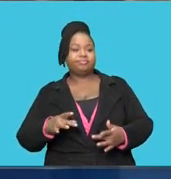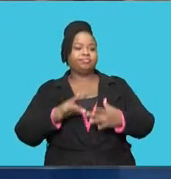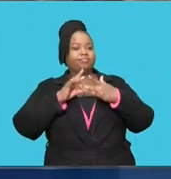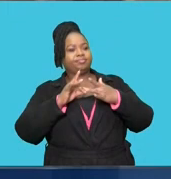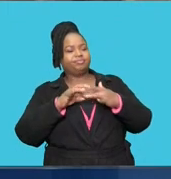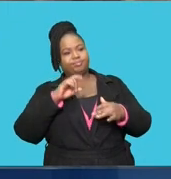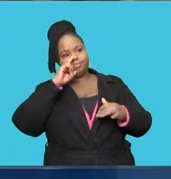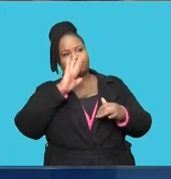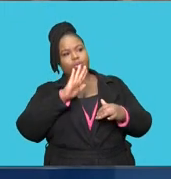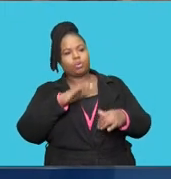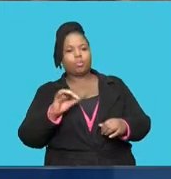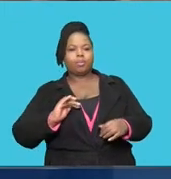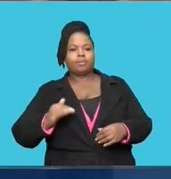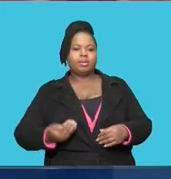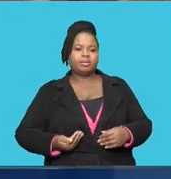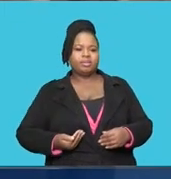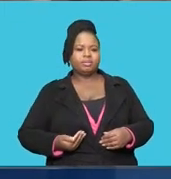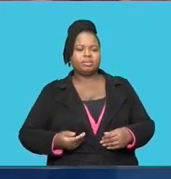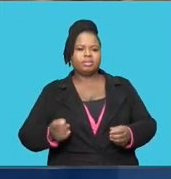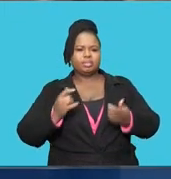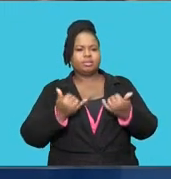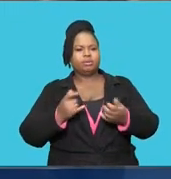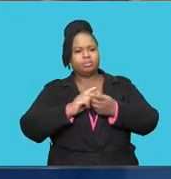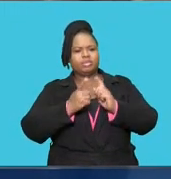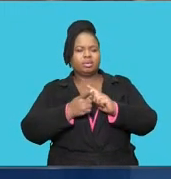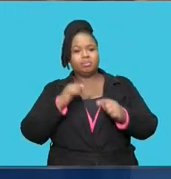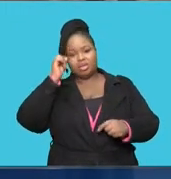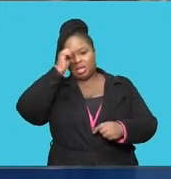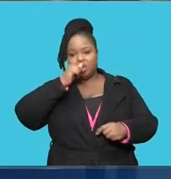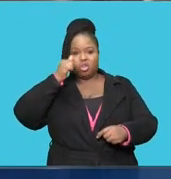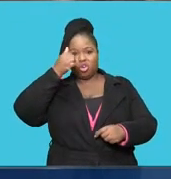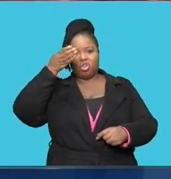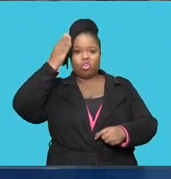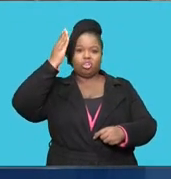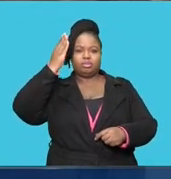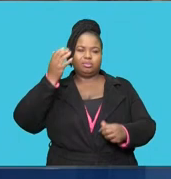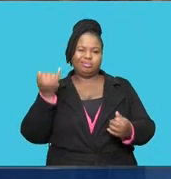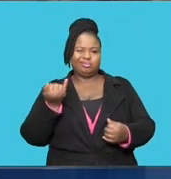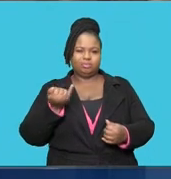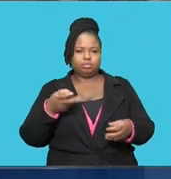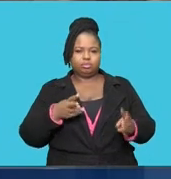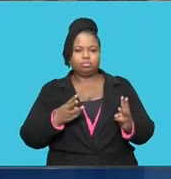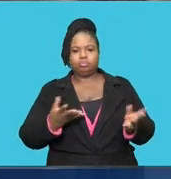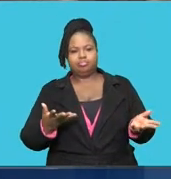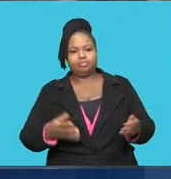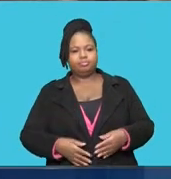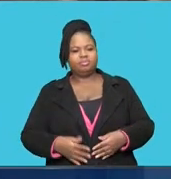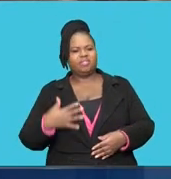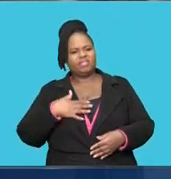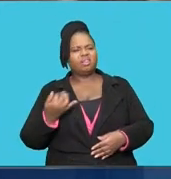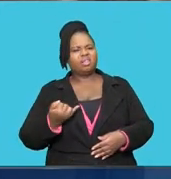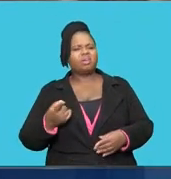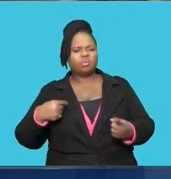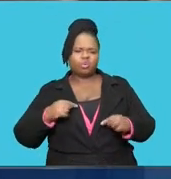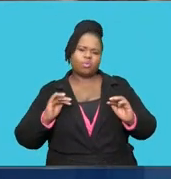and women have become gods in a way. Like, I feel like we are women,